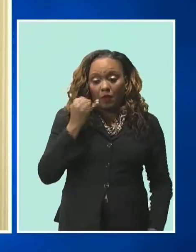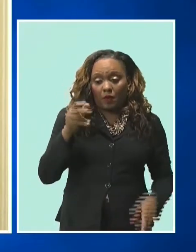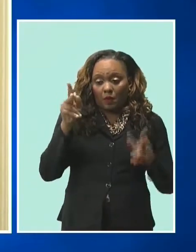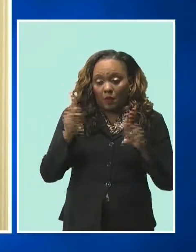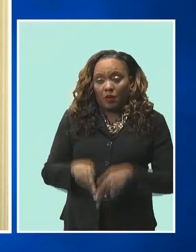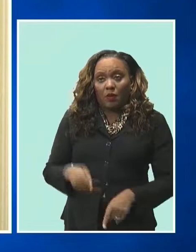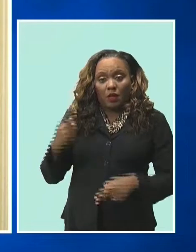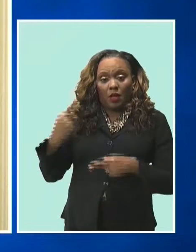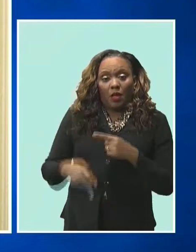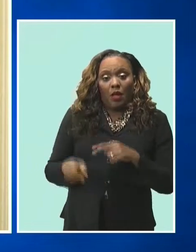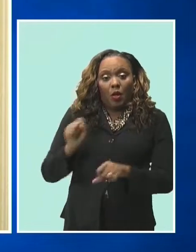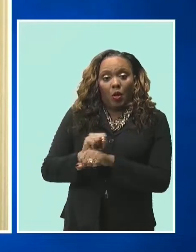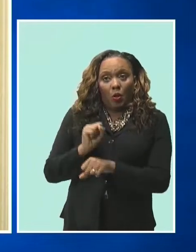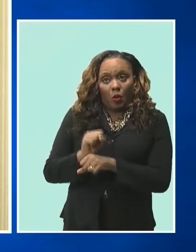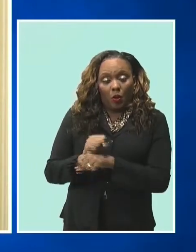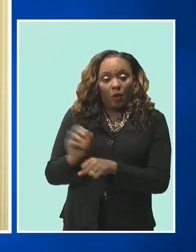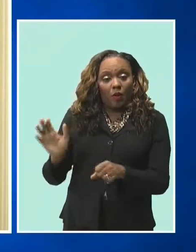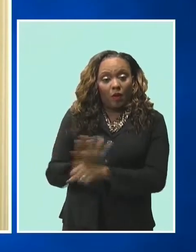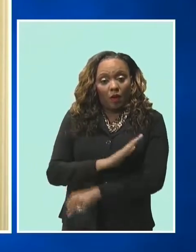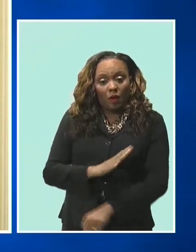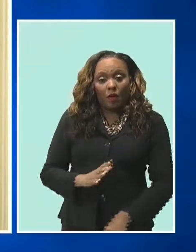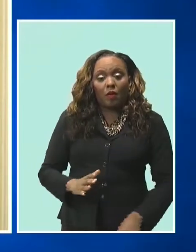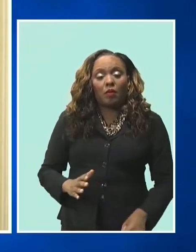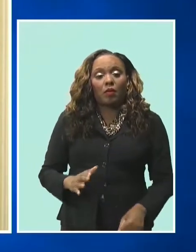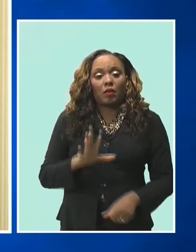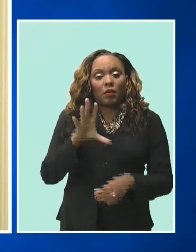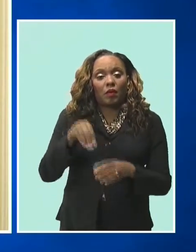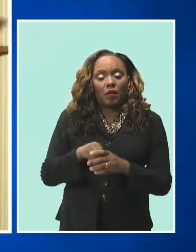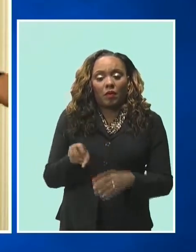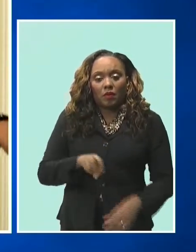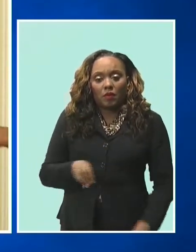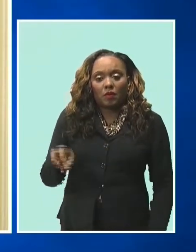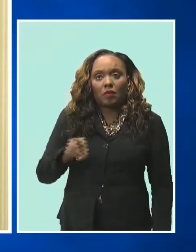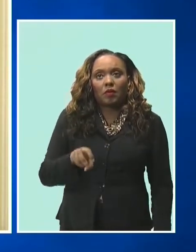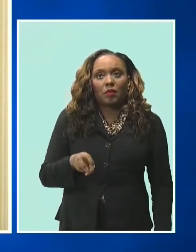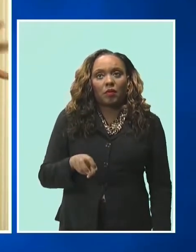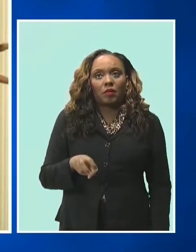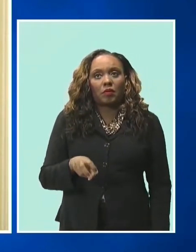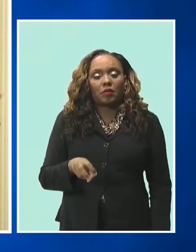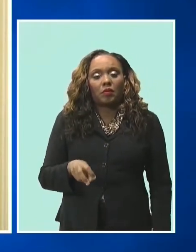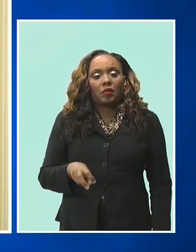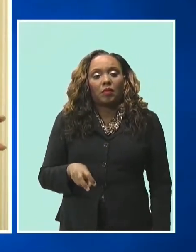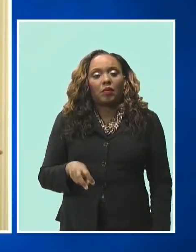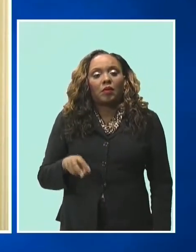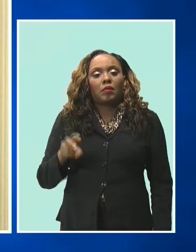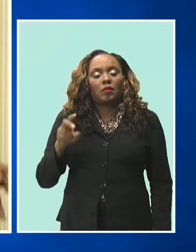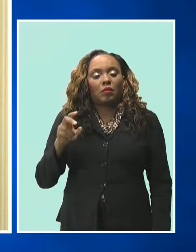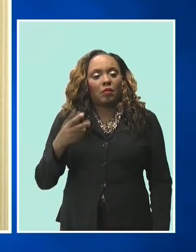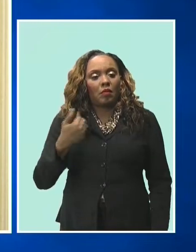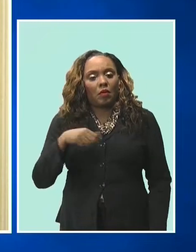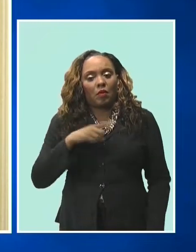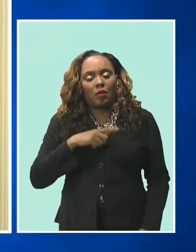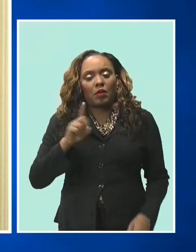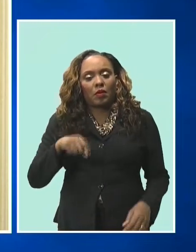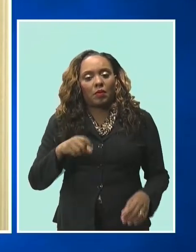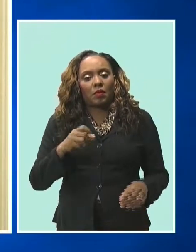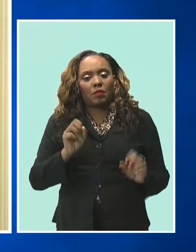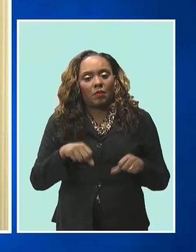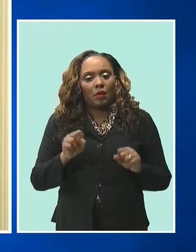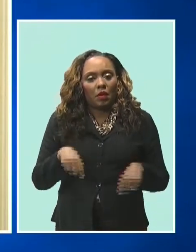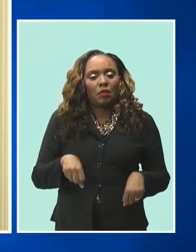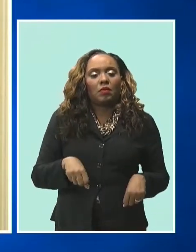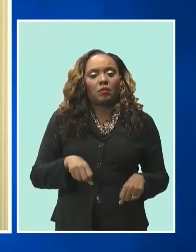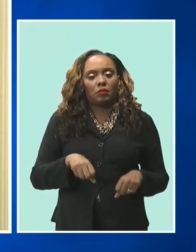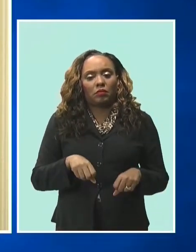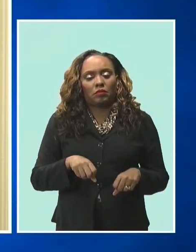fully or a woman can't work fully within the tourism sector, that there will be other areas of economic activity in the country that we will now